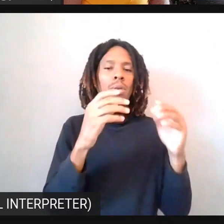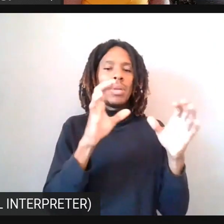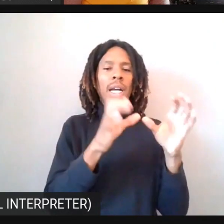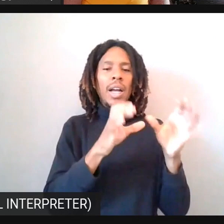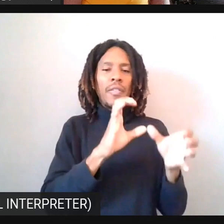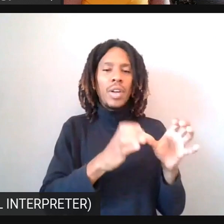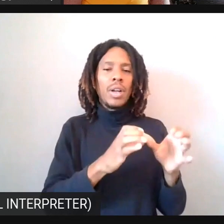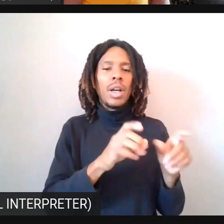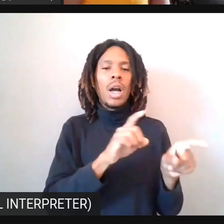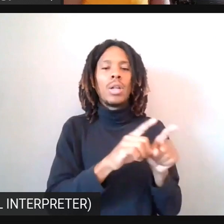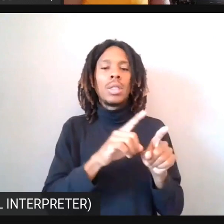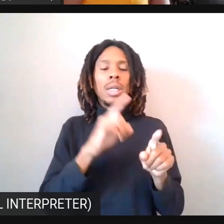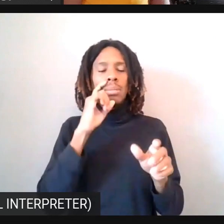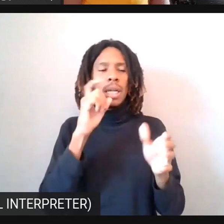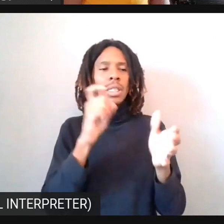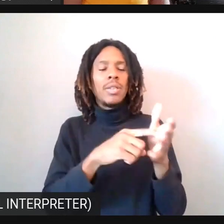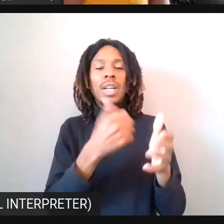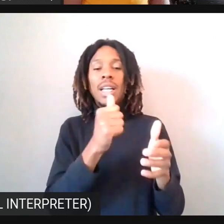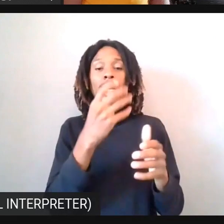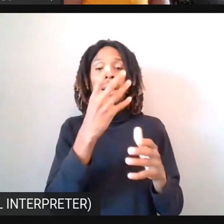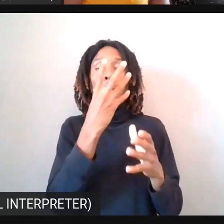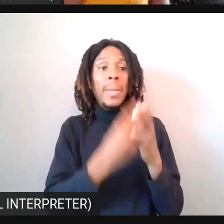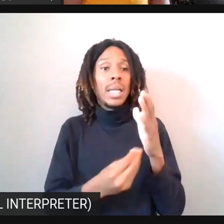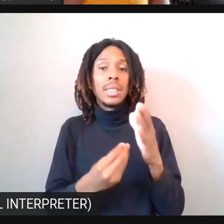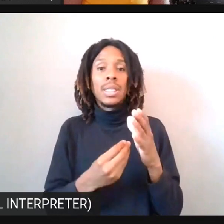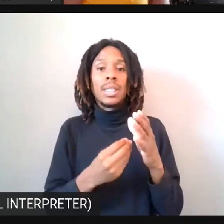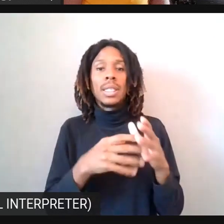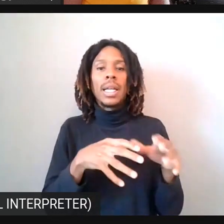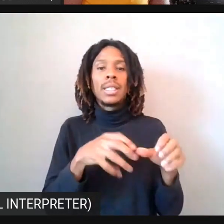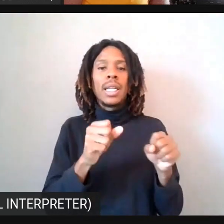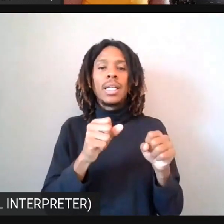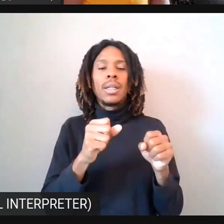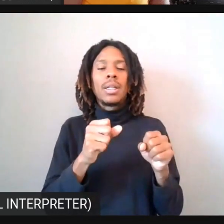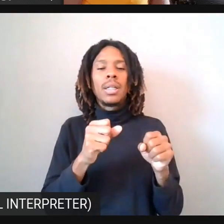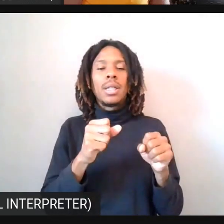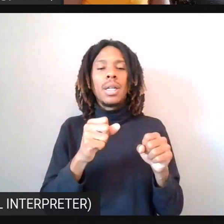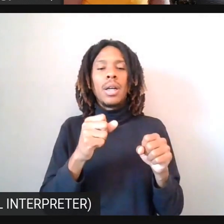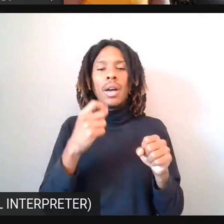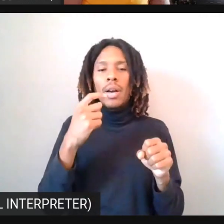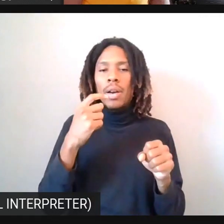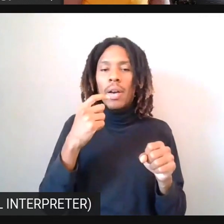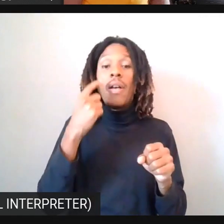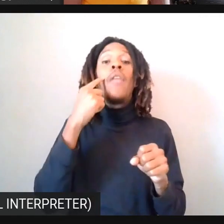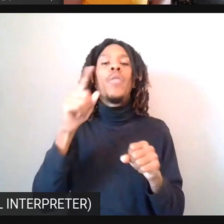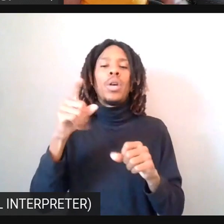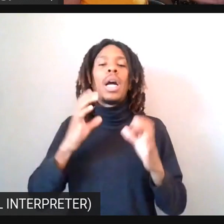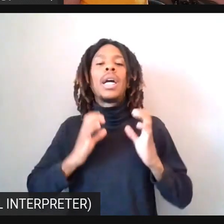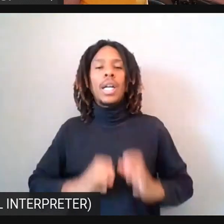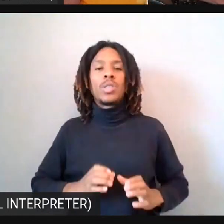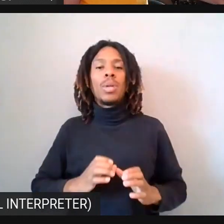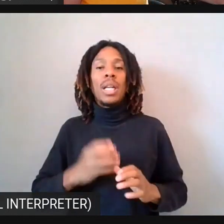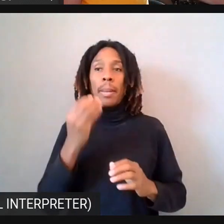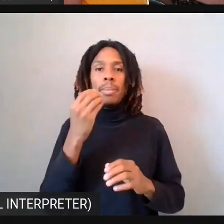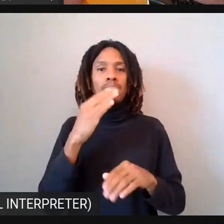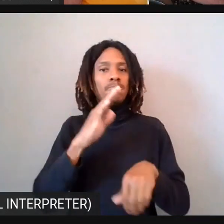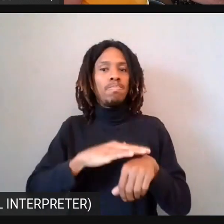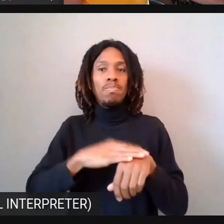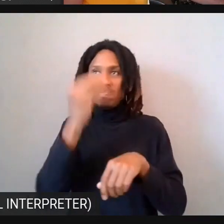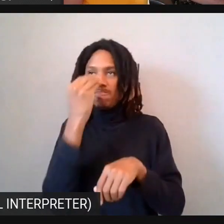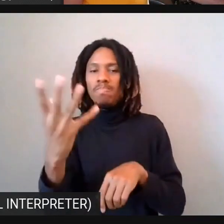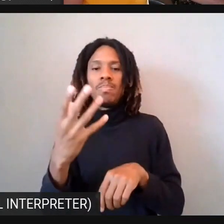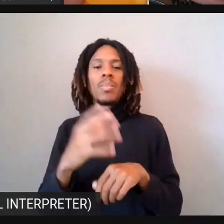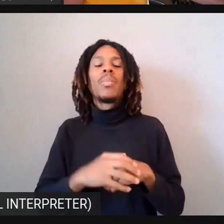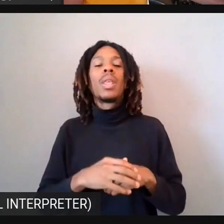and identify any misconfigurations that takes place on behalf of customers and immediately notify them, right? And they benefit from